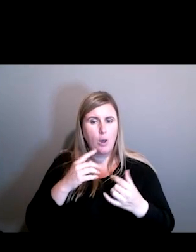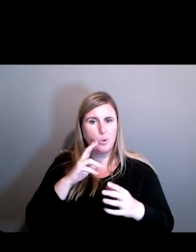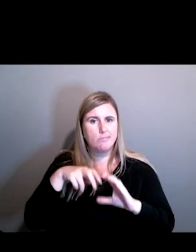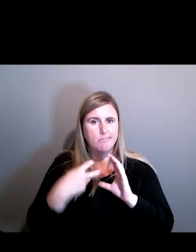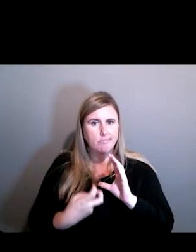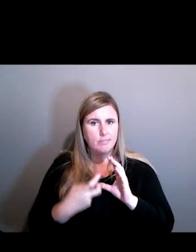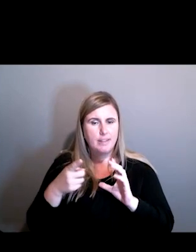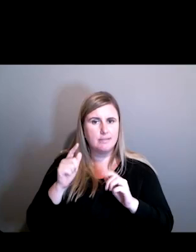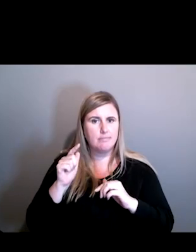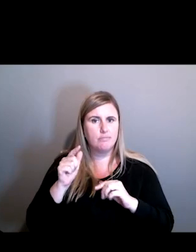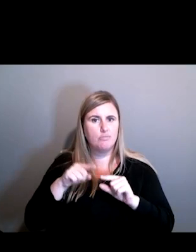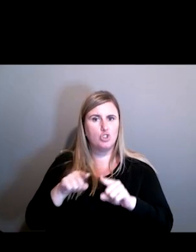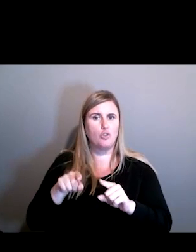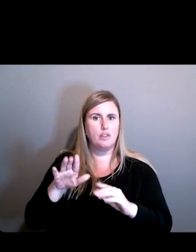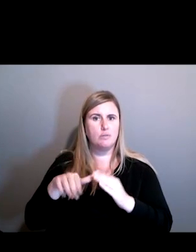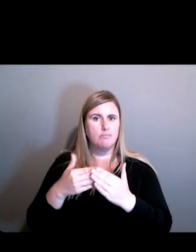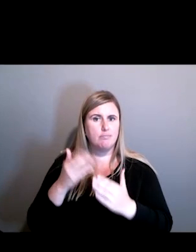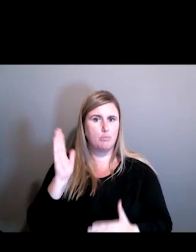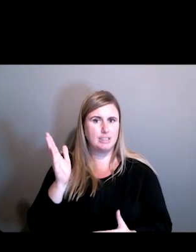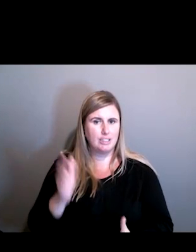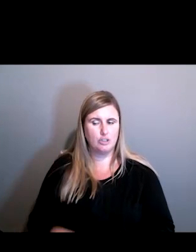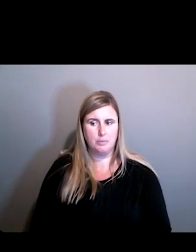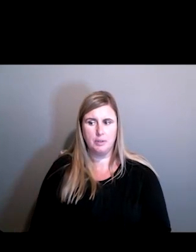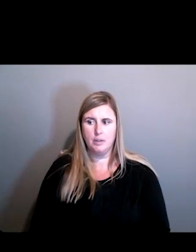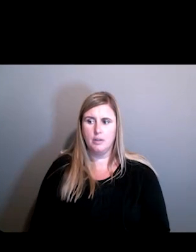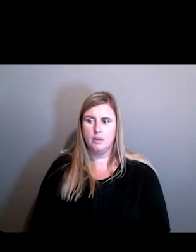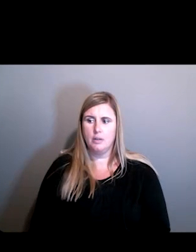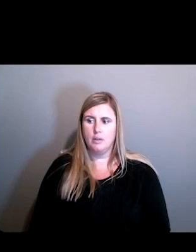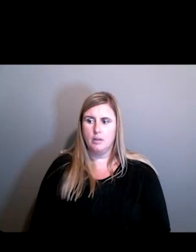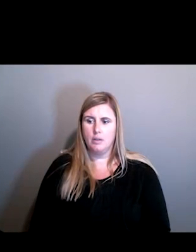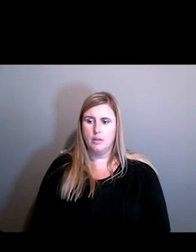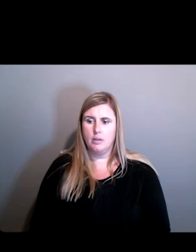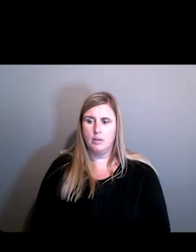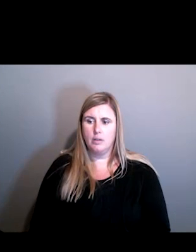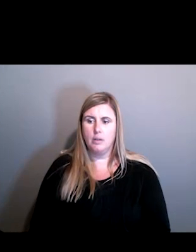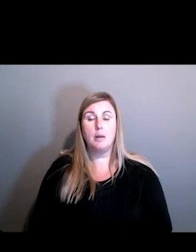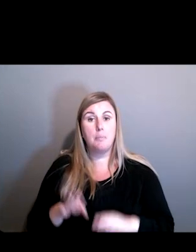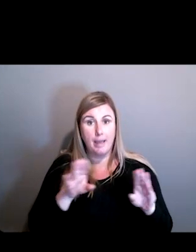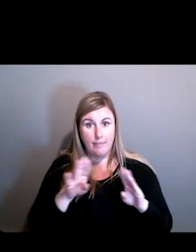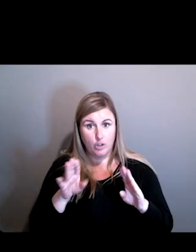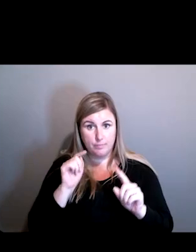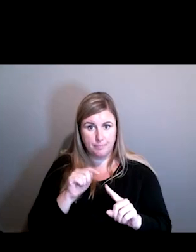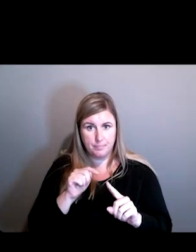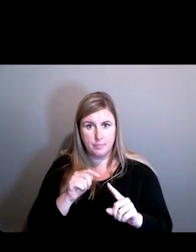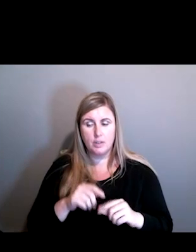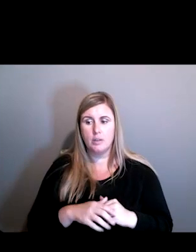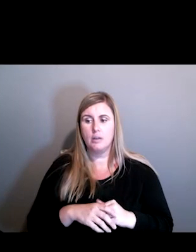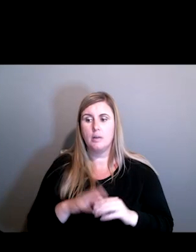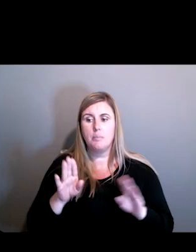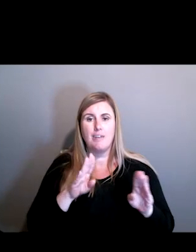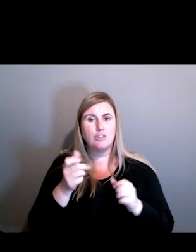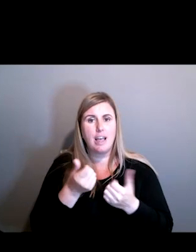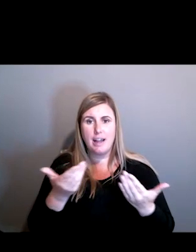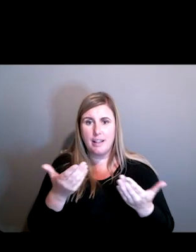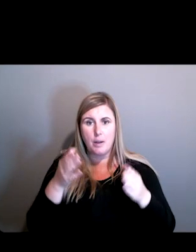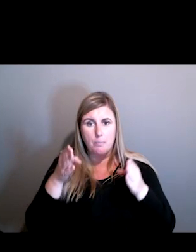things for now, and we're going to dive into this further throughout this presentation. I'm going to start off talking about behavior again.